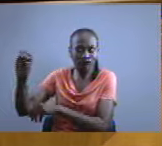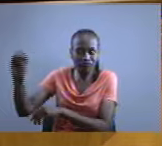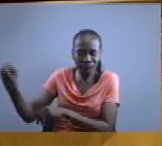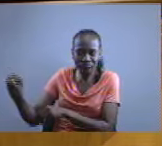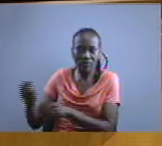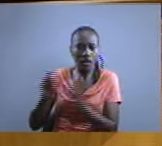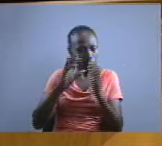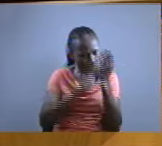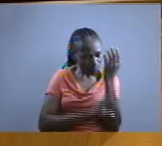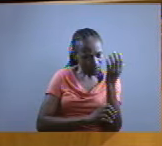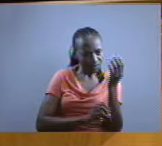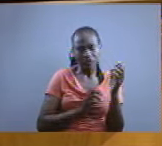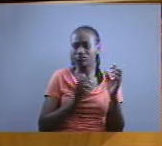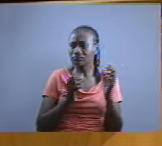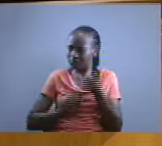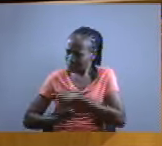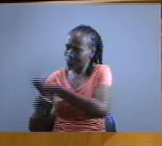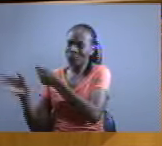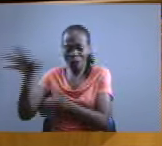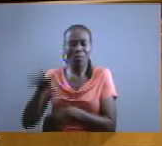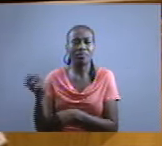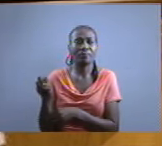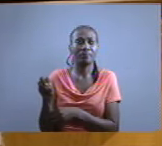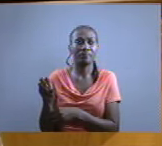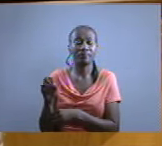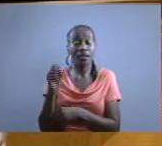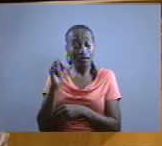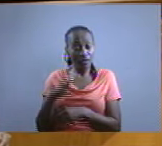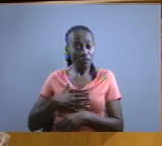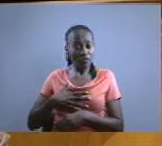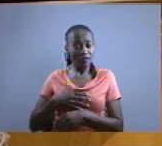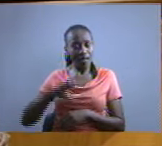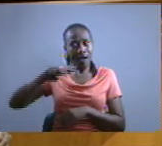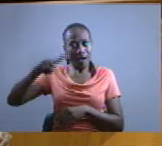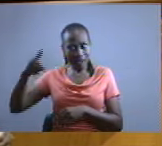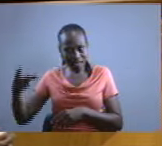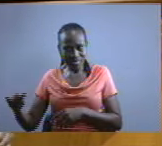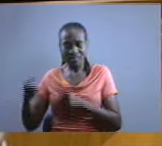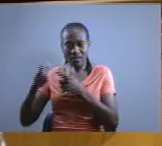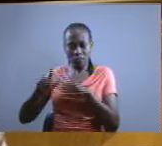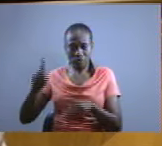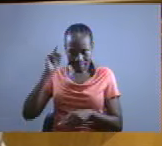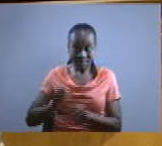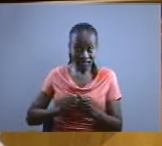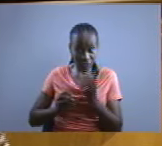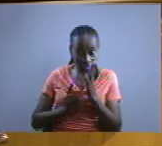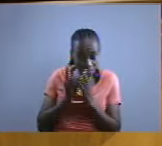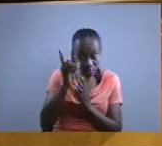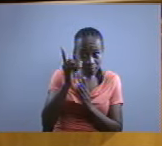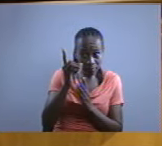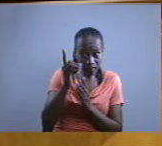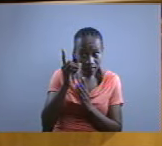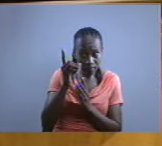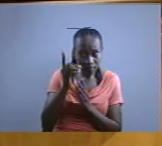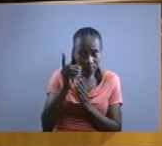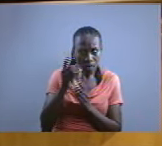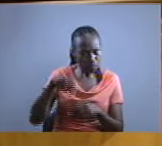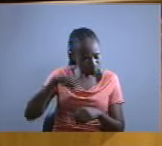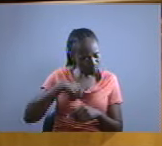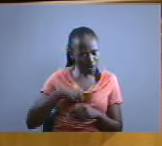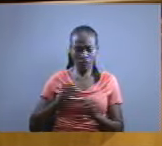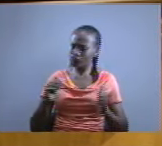those who feel that there are languages that we should be looking at developing, we are more than